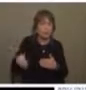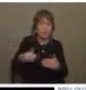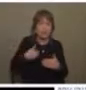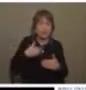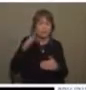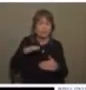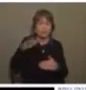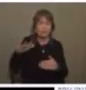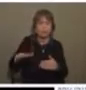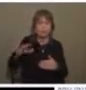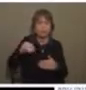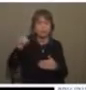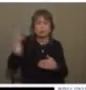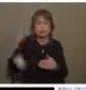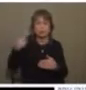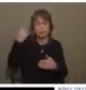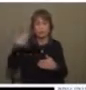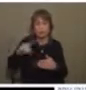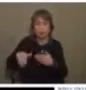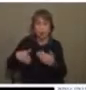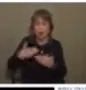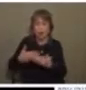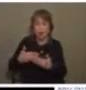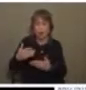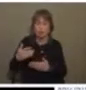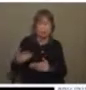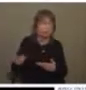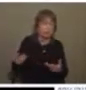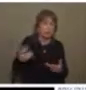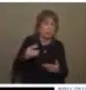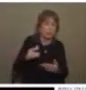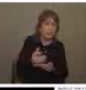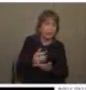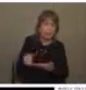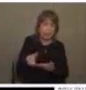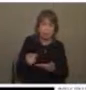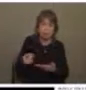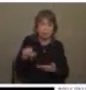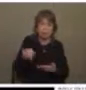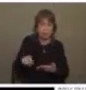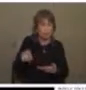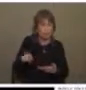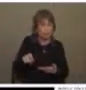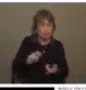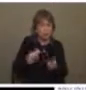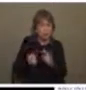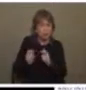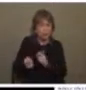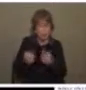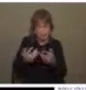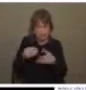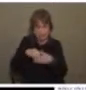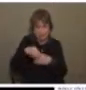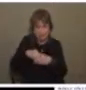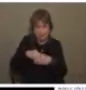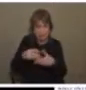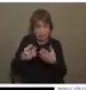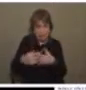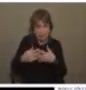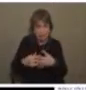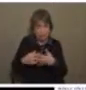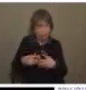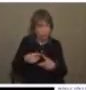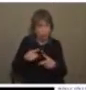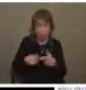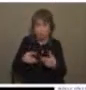income. And the top 5% takes 25% of the income. So you can churn the machine, but if you don't change the machinery inside and how it's going to be distributed, you're going to still